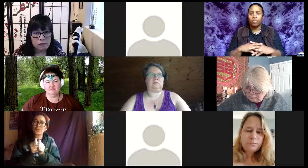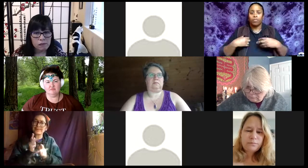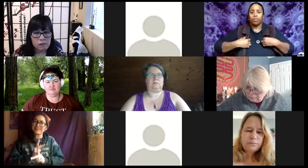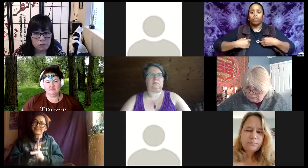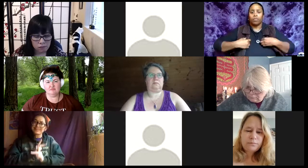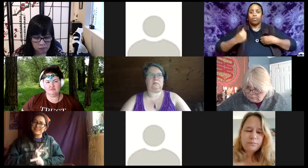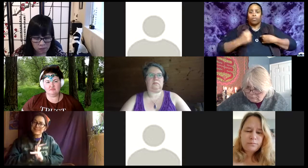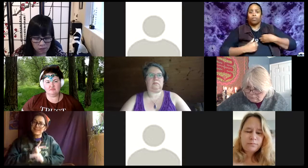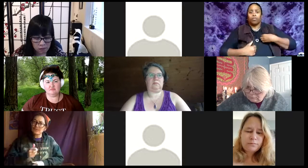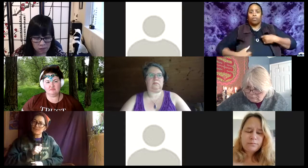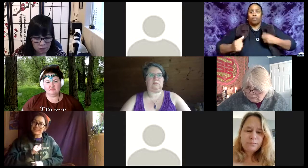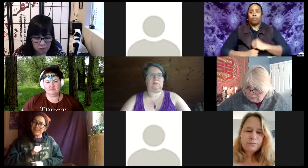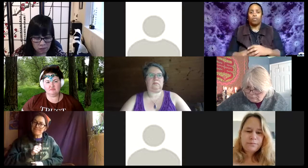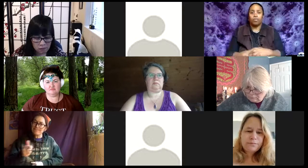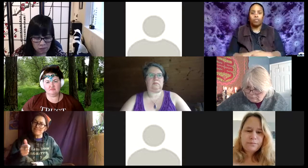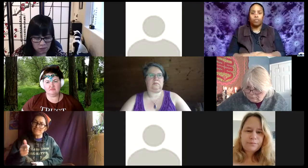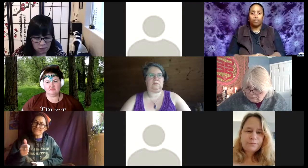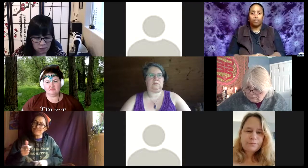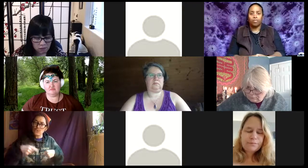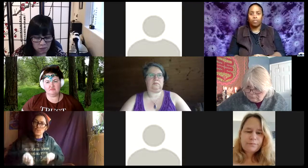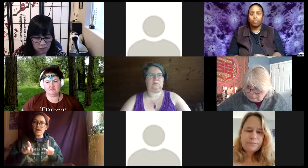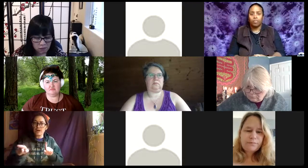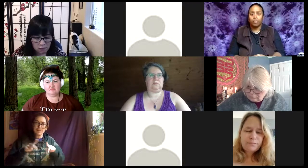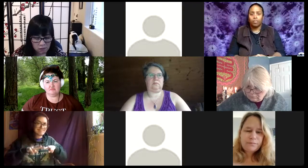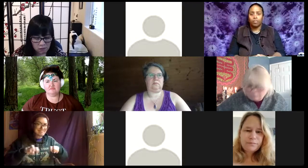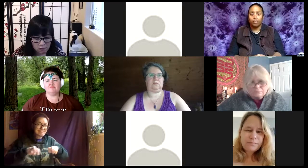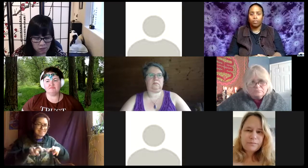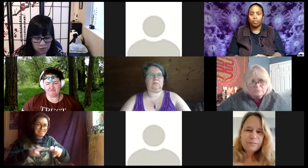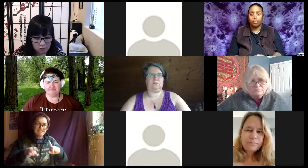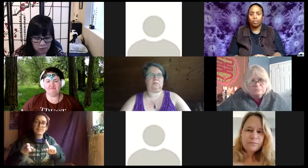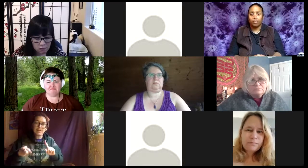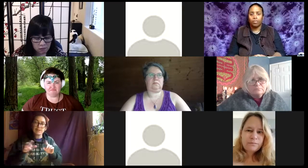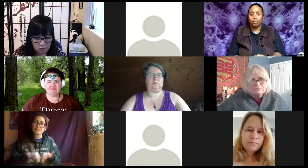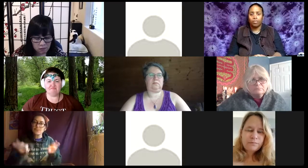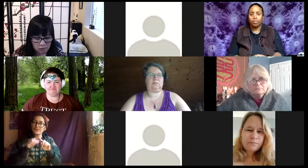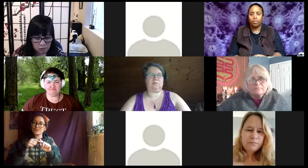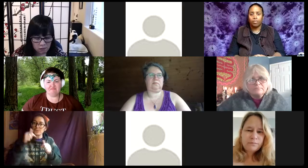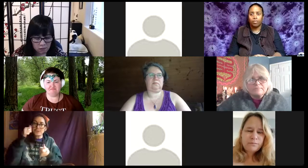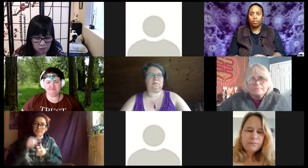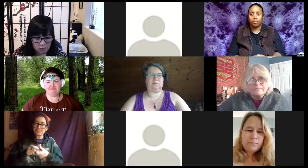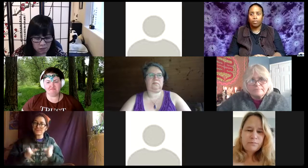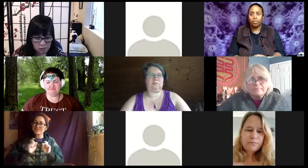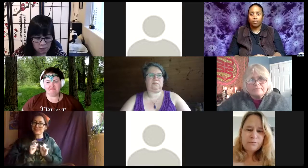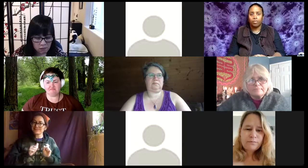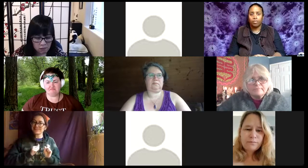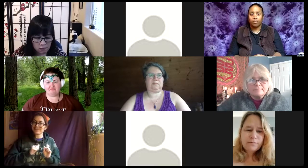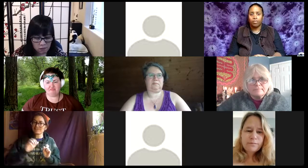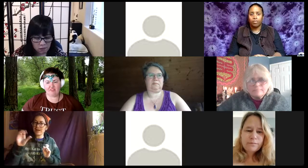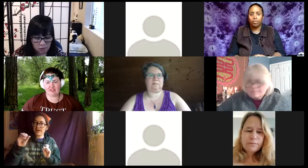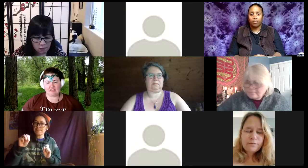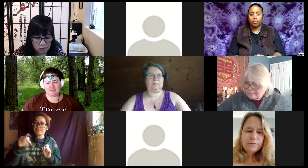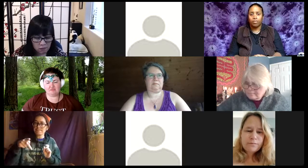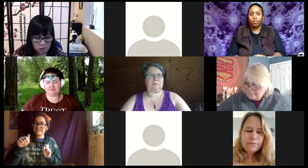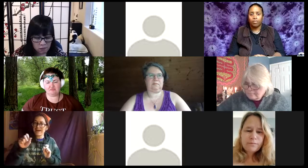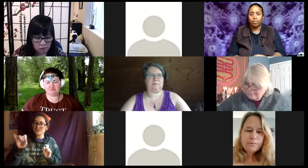important. Also, that self-care. When you're working on seeing what you want to